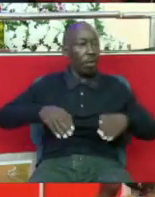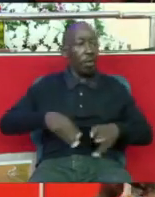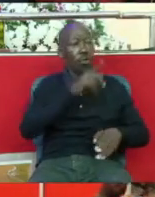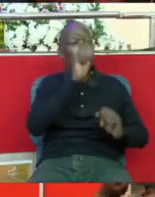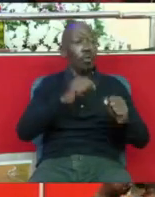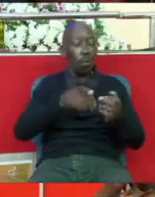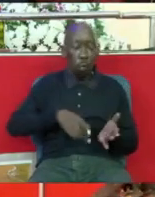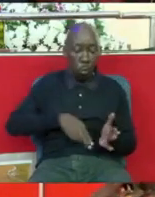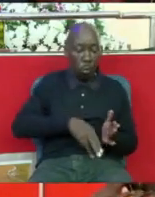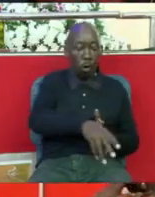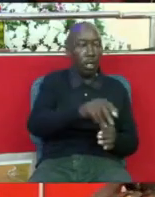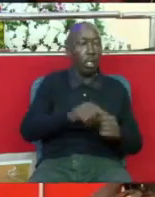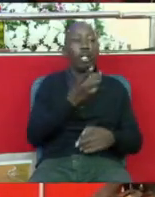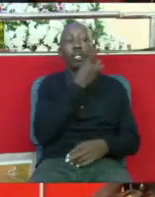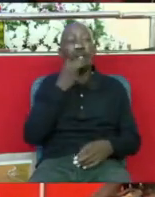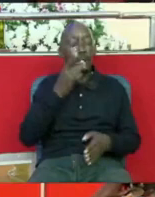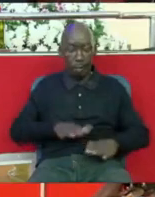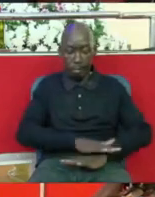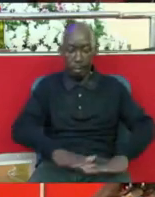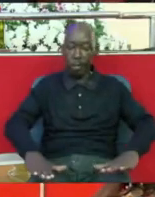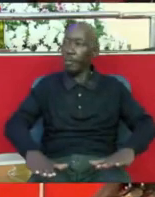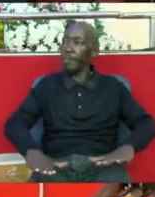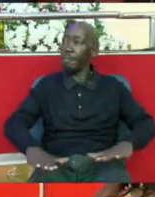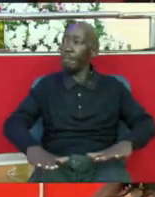on a dry ground. Ili uweze kutembea kwenye nchi kavu.